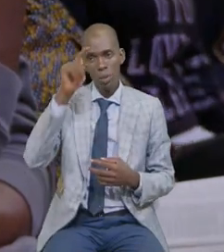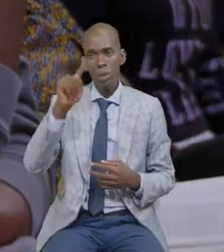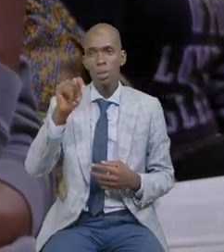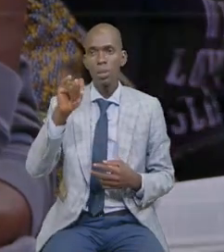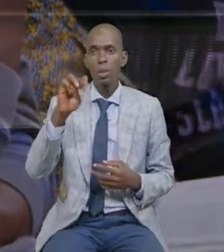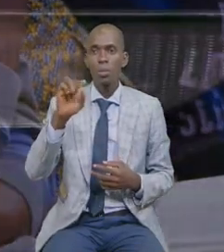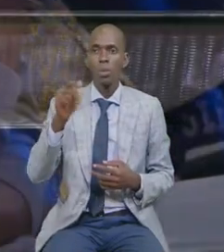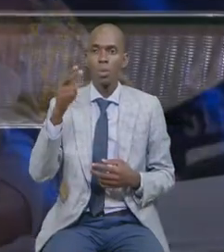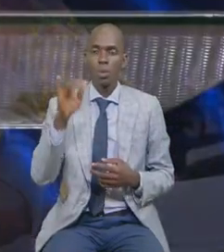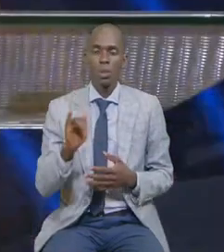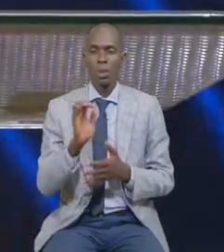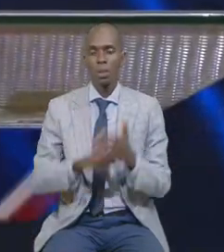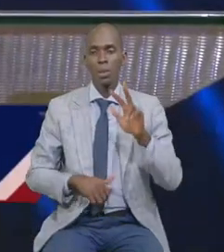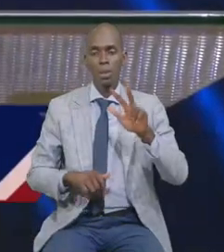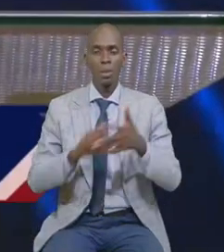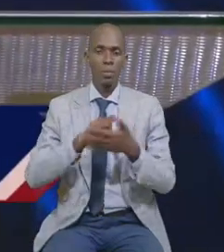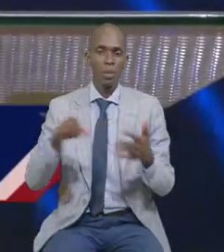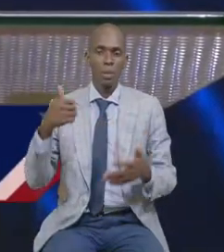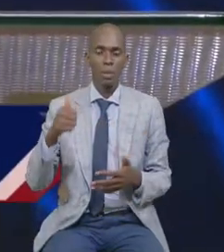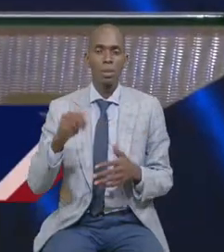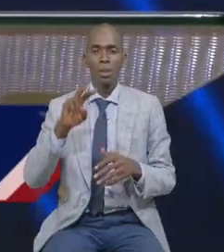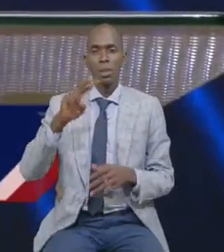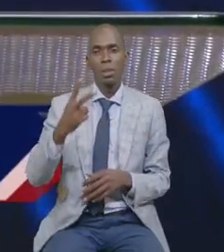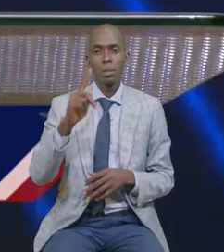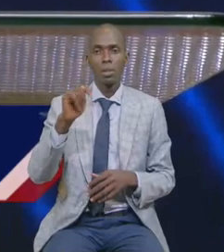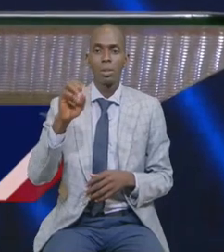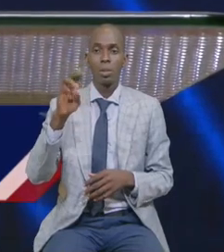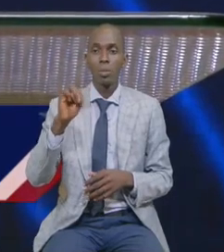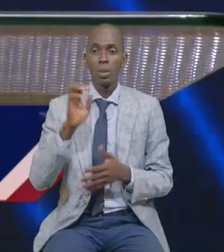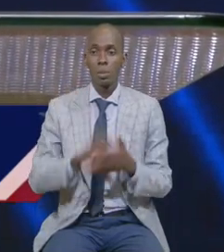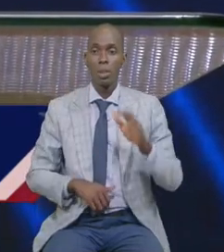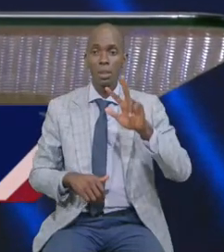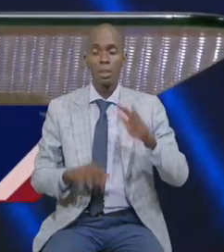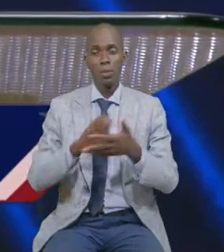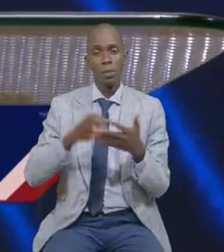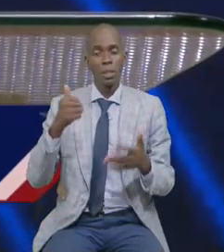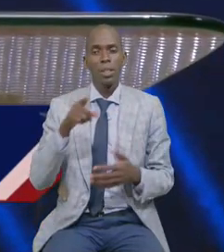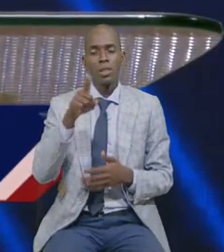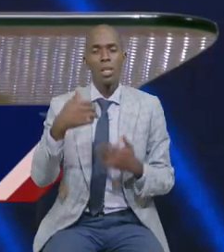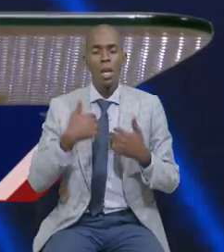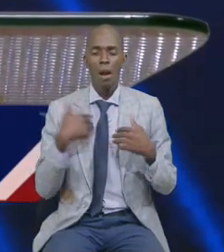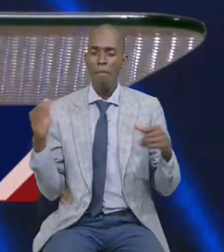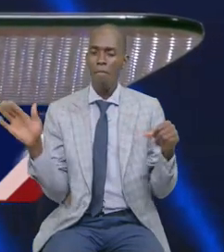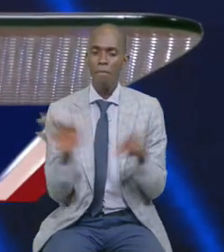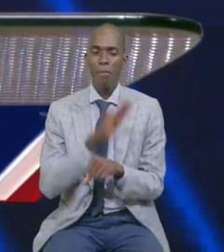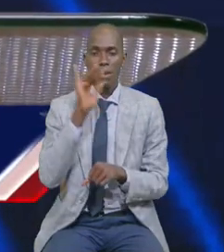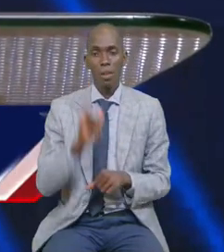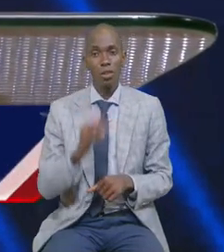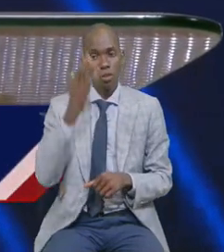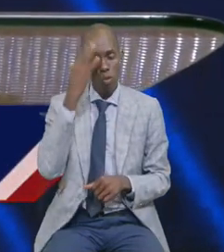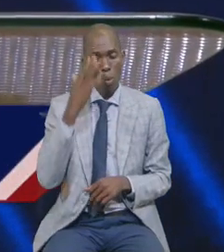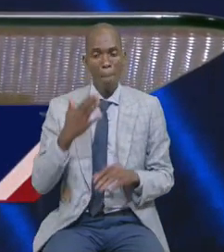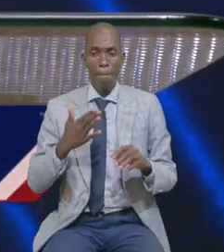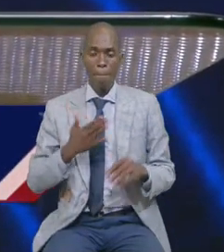we're looking at verse 10. 2 Timothy chapter 3, verse 10, but thou hast fully known my doctrine and manner